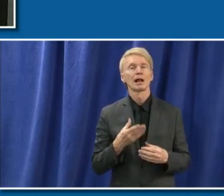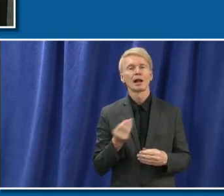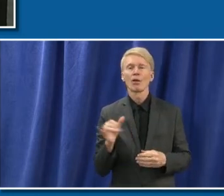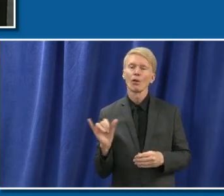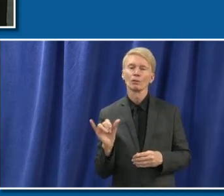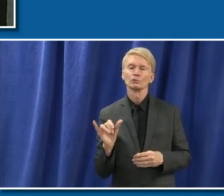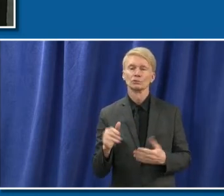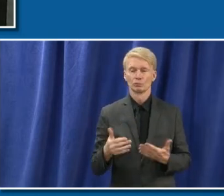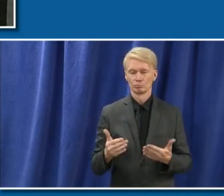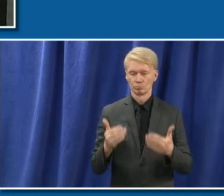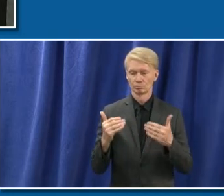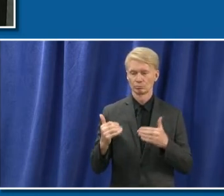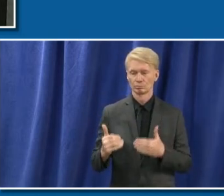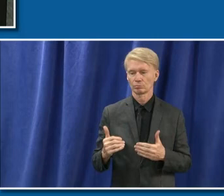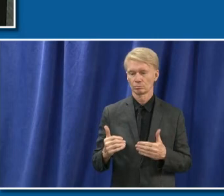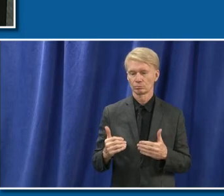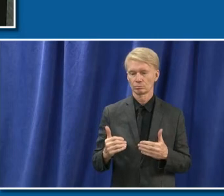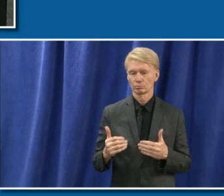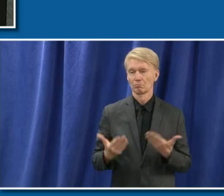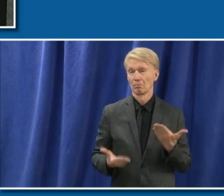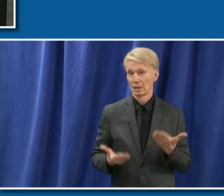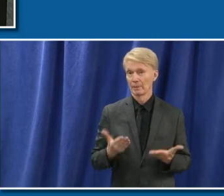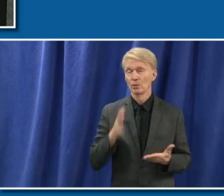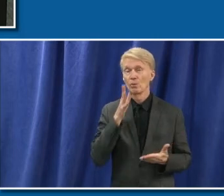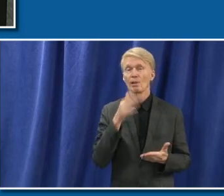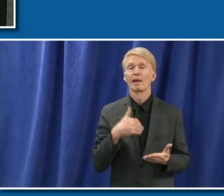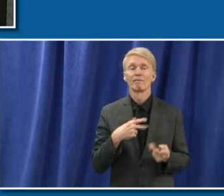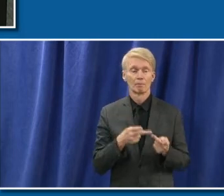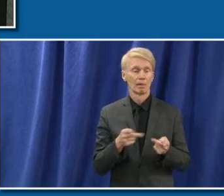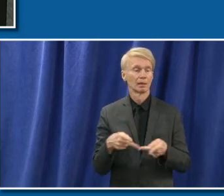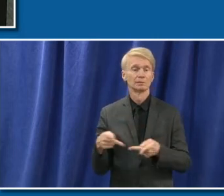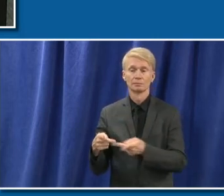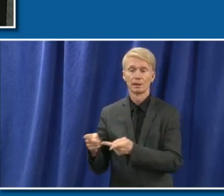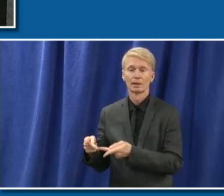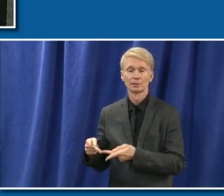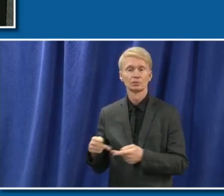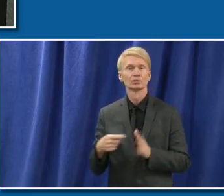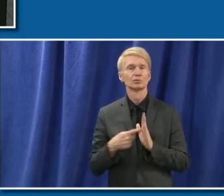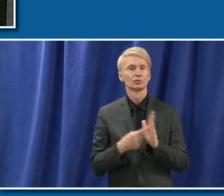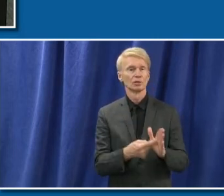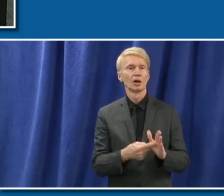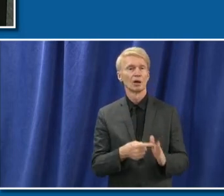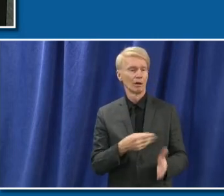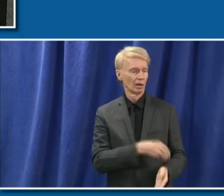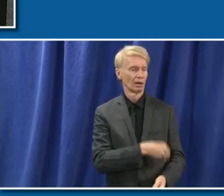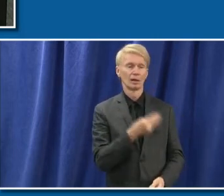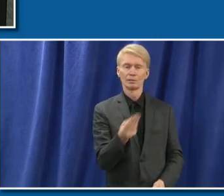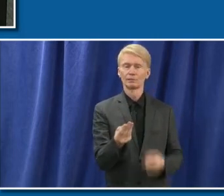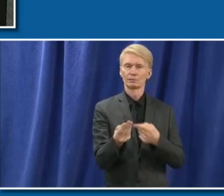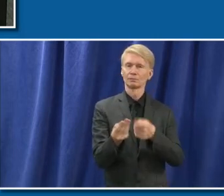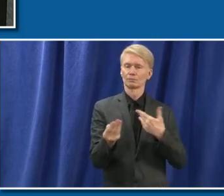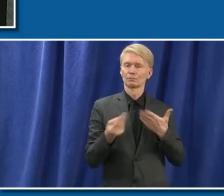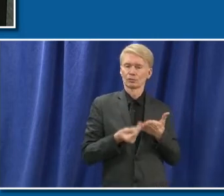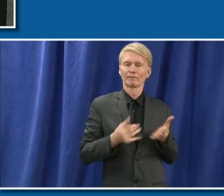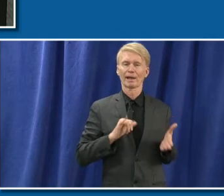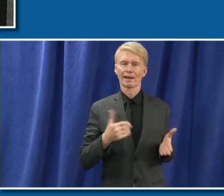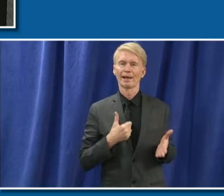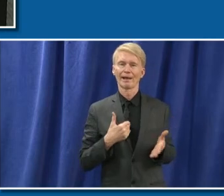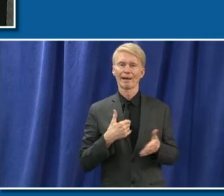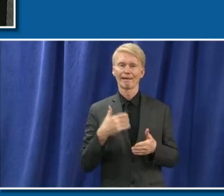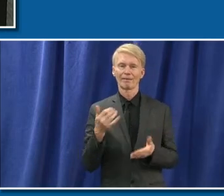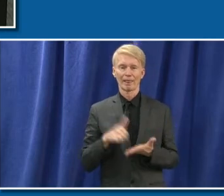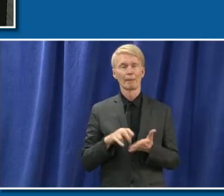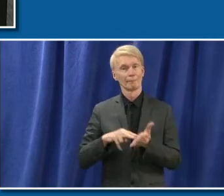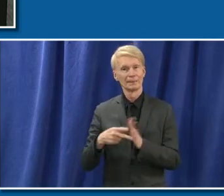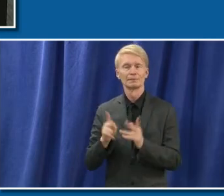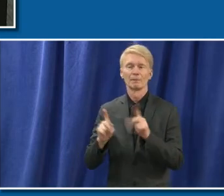earlier questions, there probably will be settings where people will want to be able to show that they have been vaccinated. And so for all of those reasons, we will